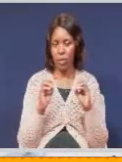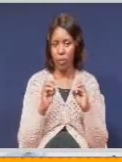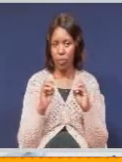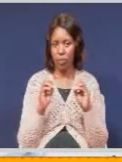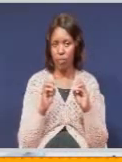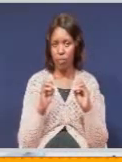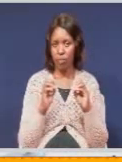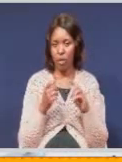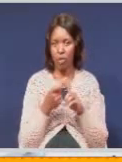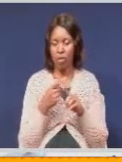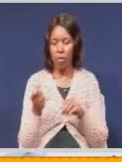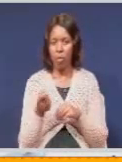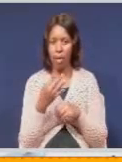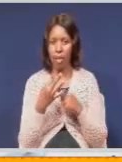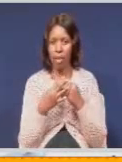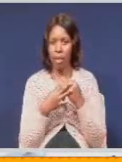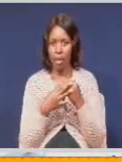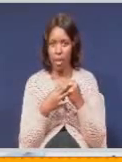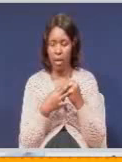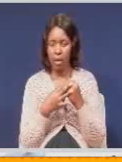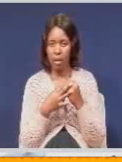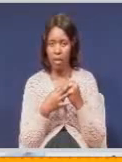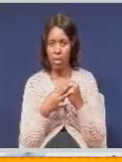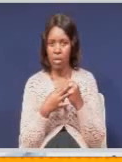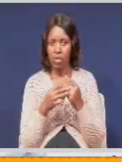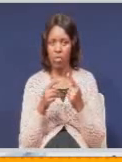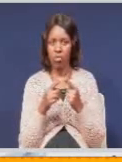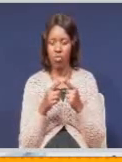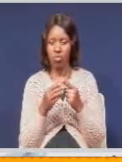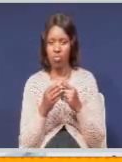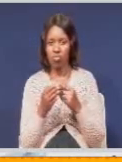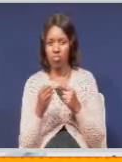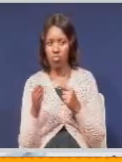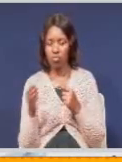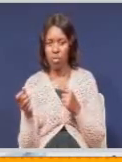from August to around March